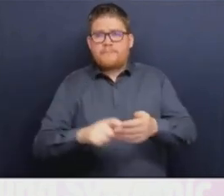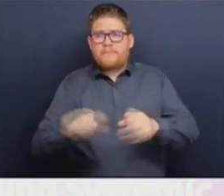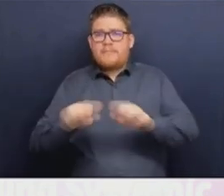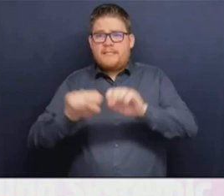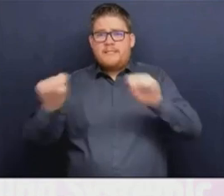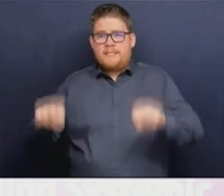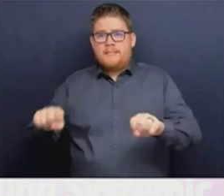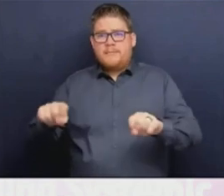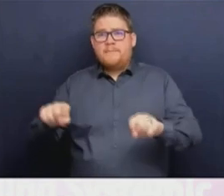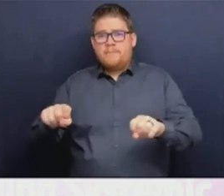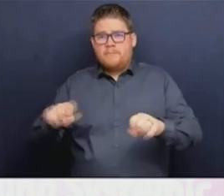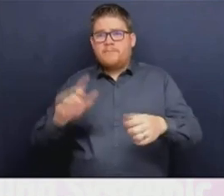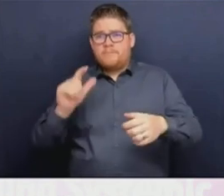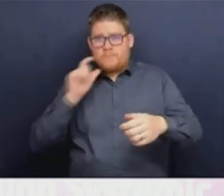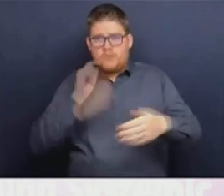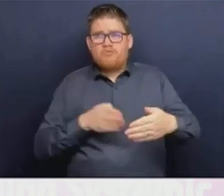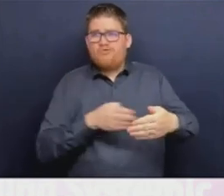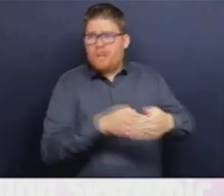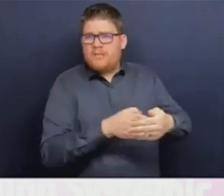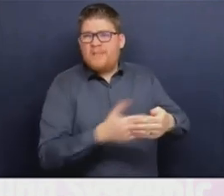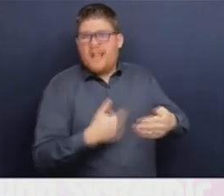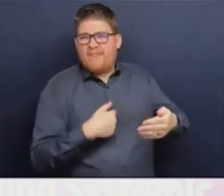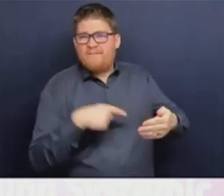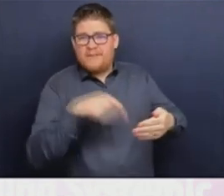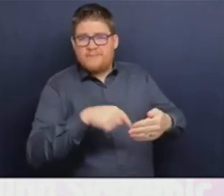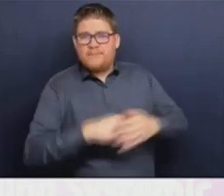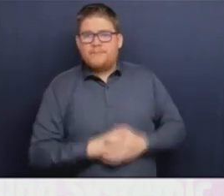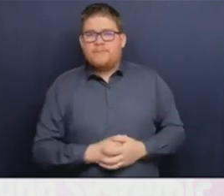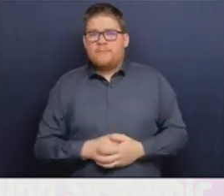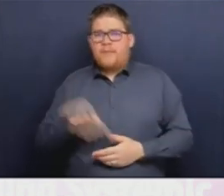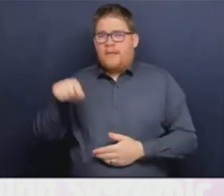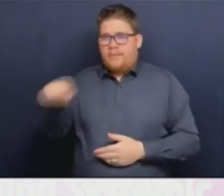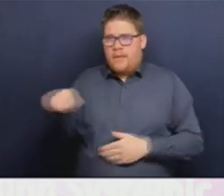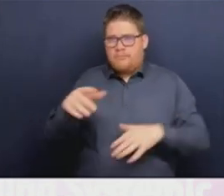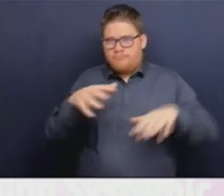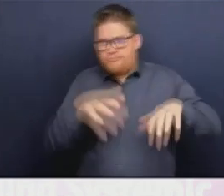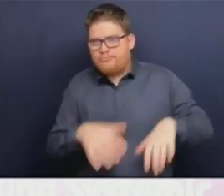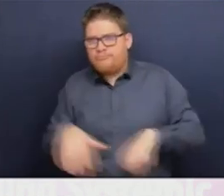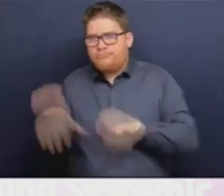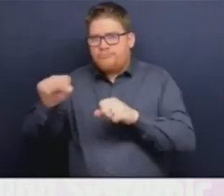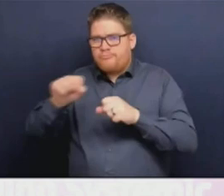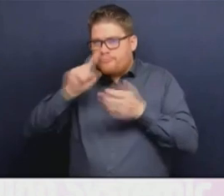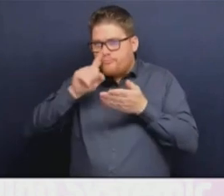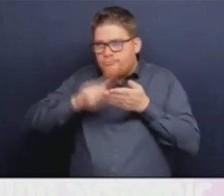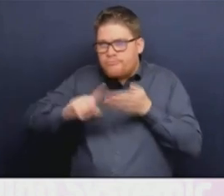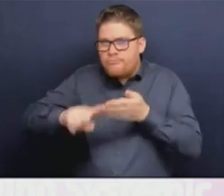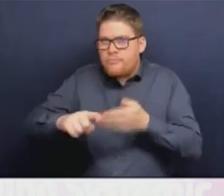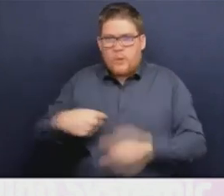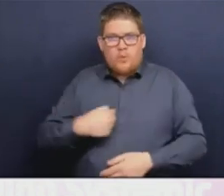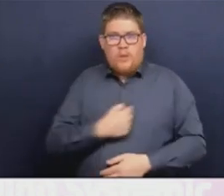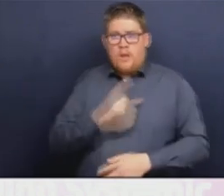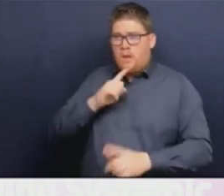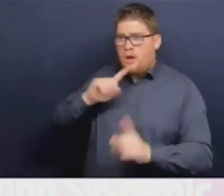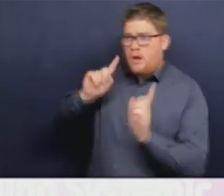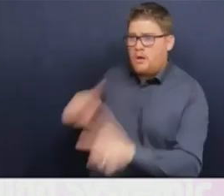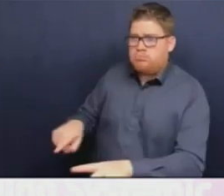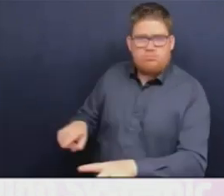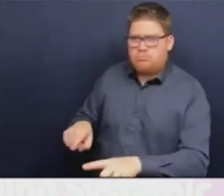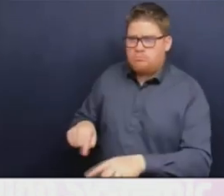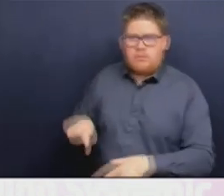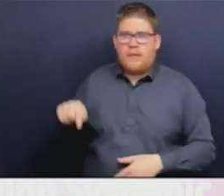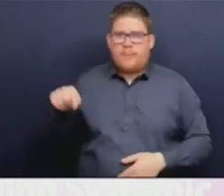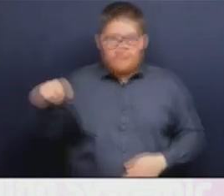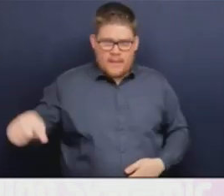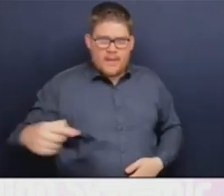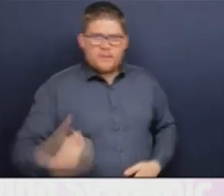work before they were told to work on finding a solution. So I think there are organizations and institutions throughout British Columbia